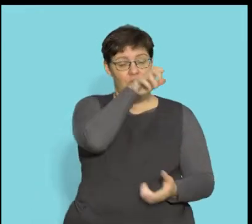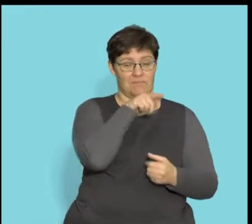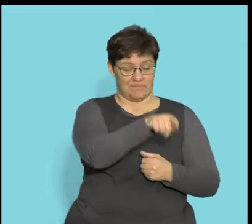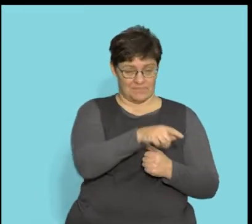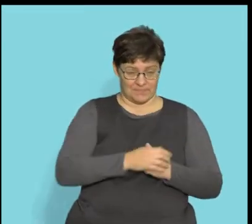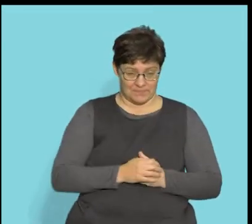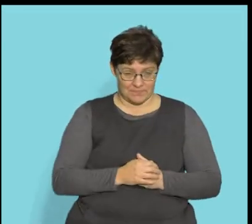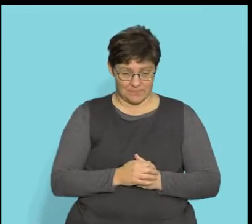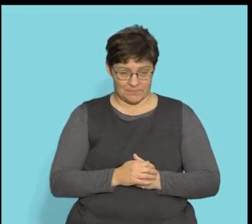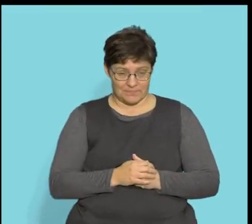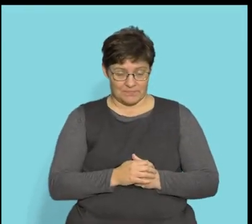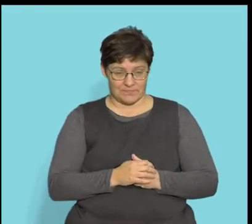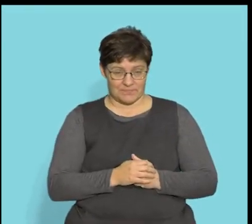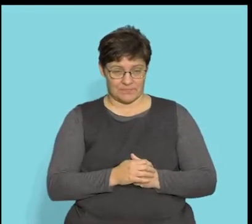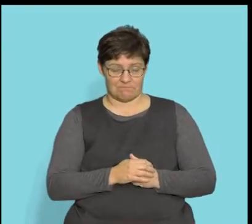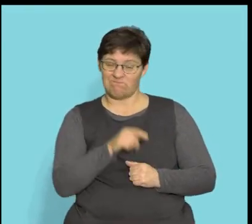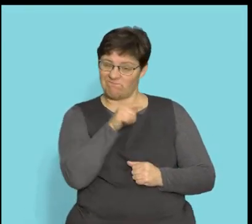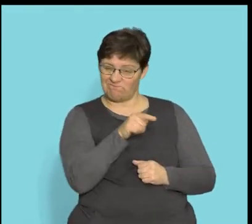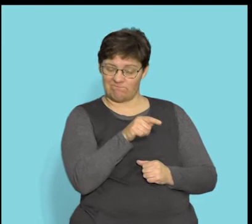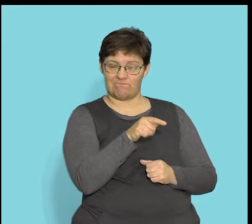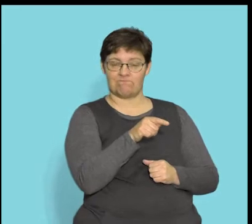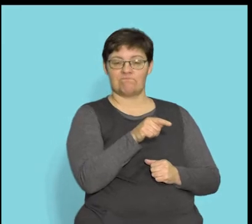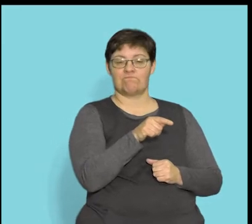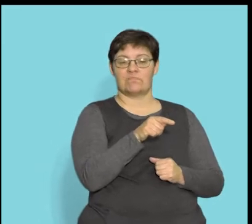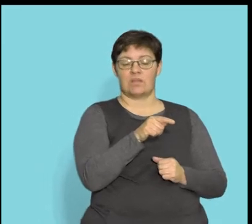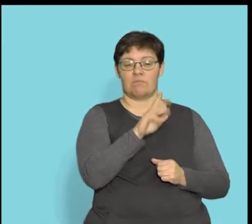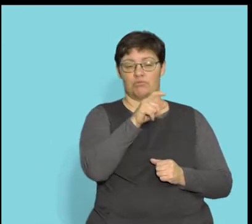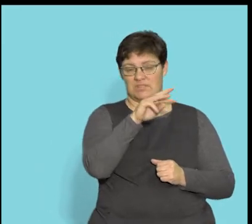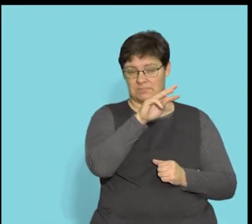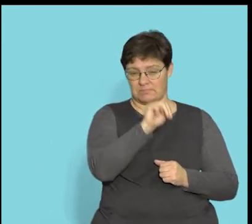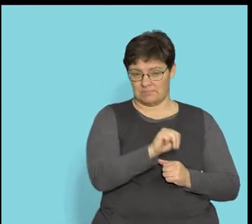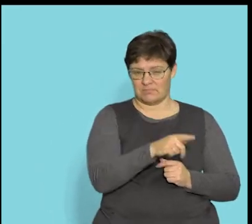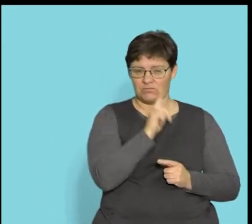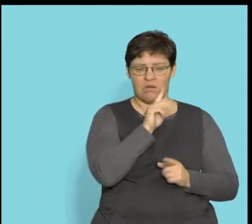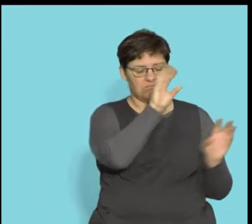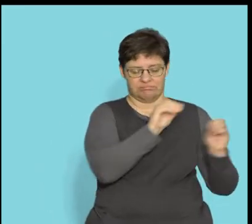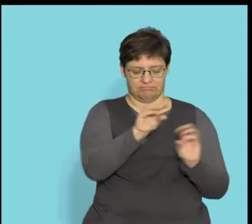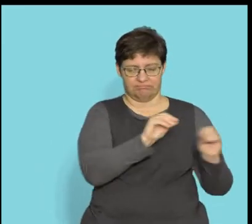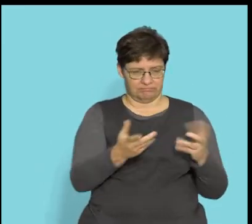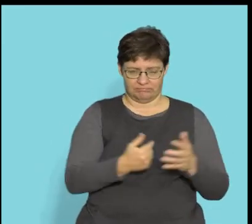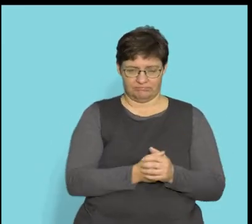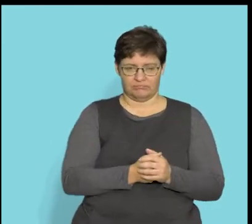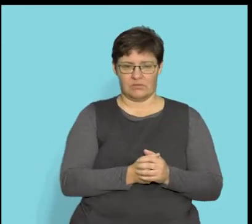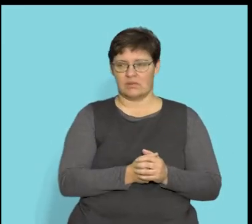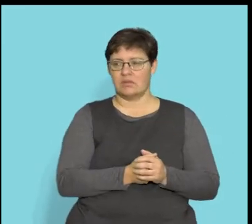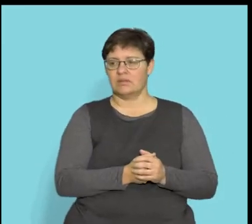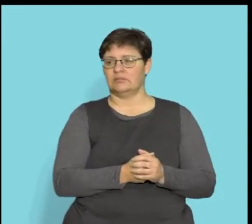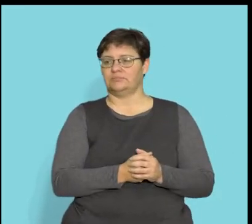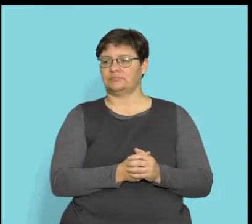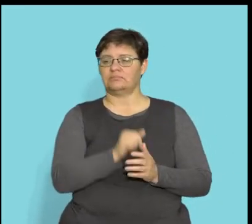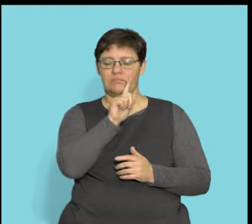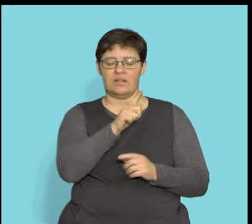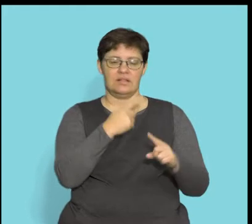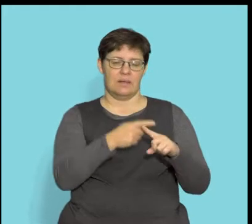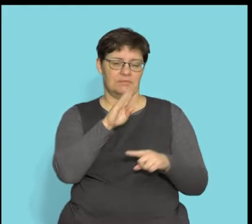volume of this particular rectangular prism. And luckily, this is a straight substitution. It's our area of our base, which is